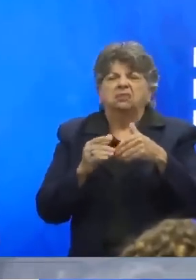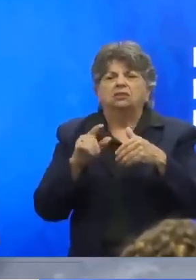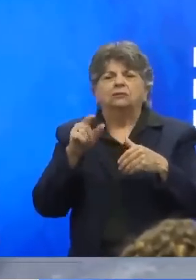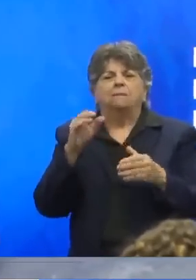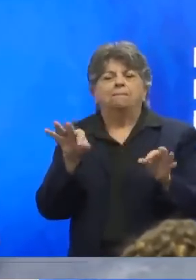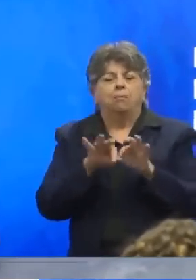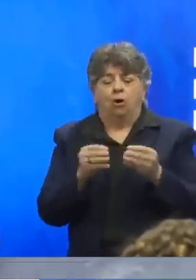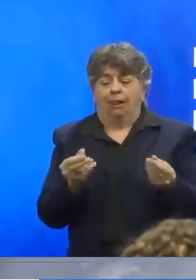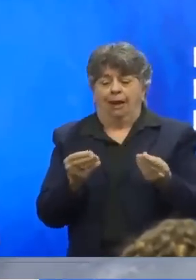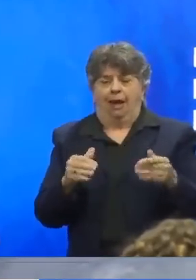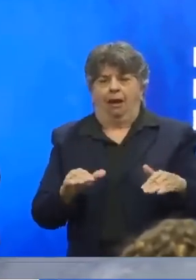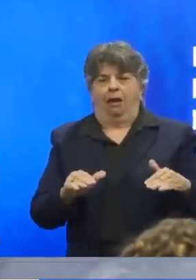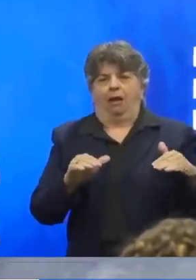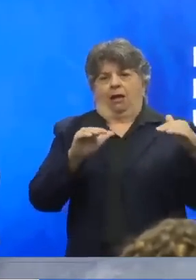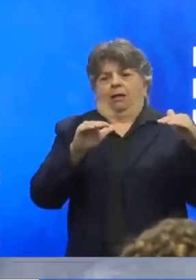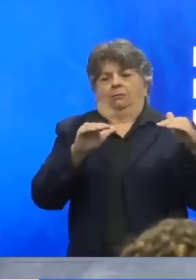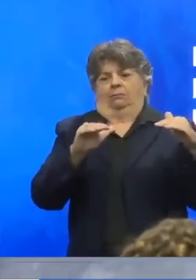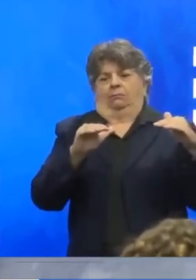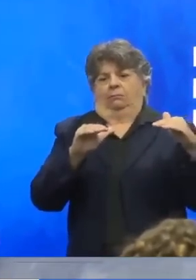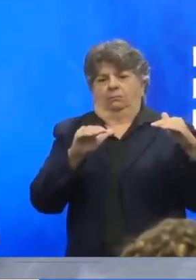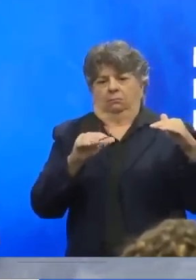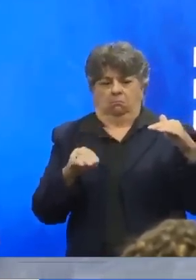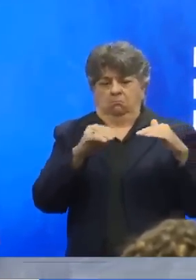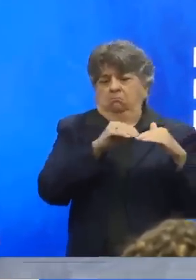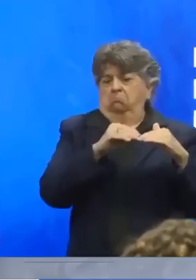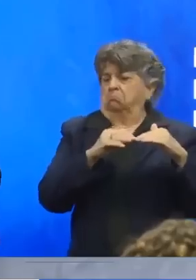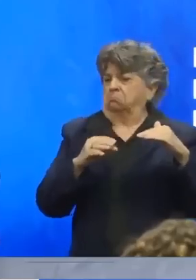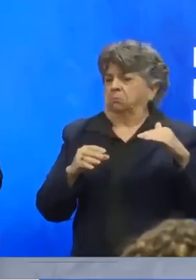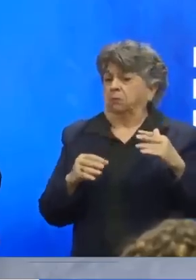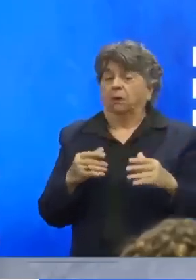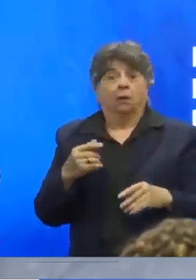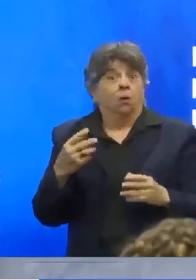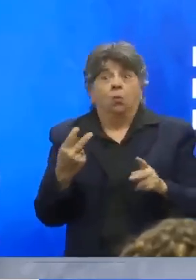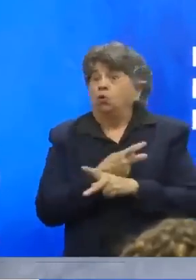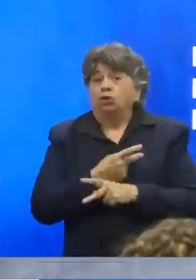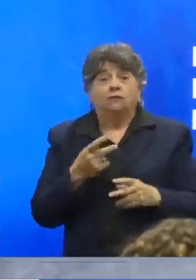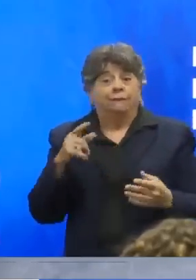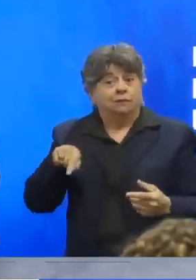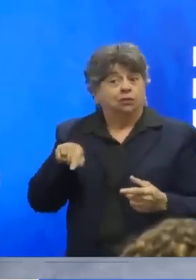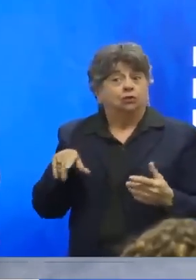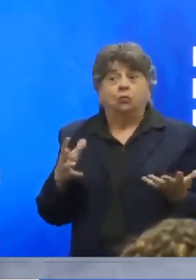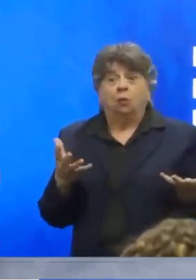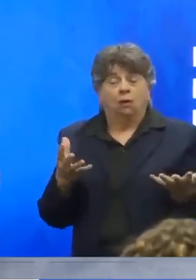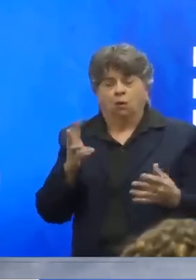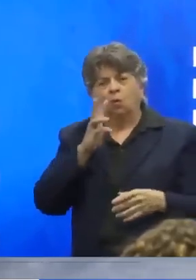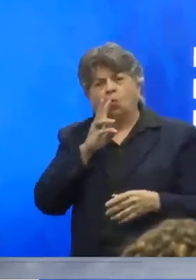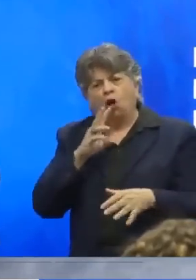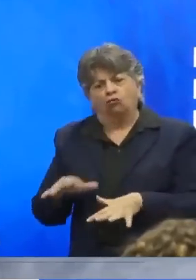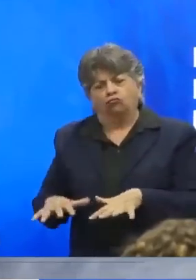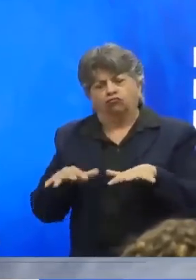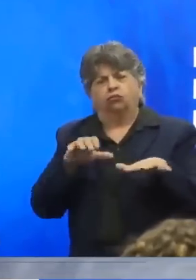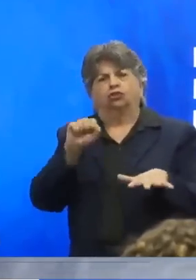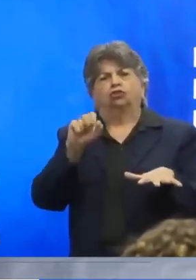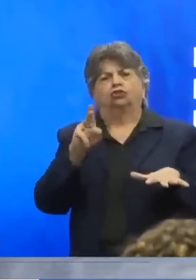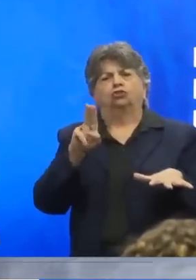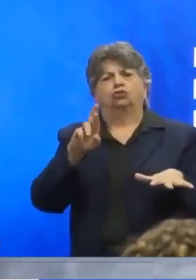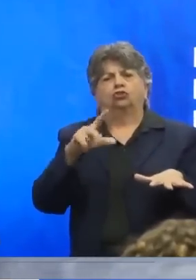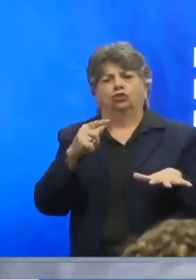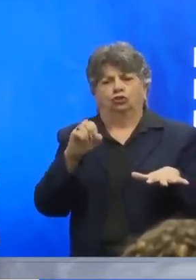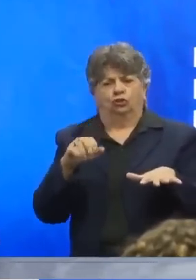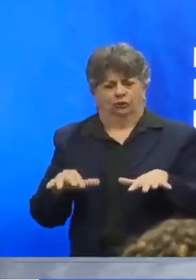threats that we're going to face is going to be from the surge. And so you're basically going away from the water as best you can. The